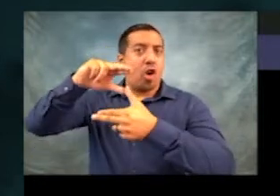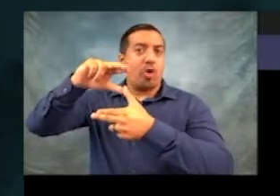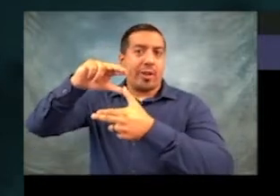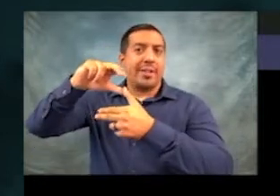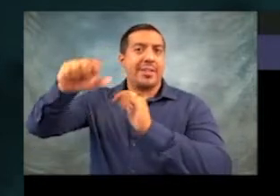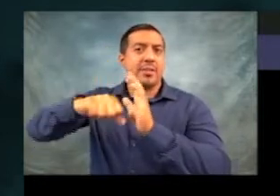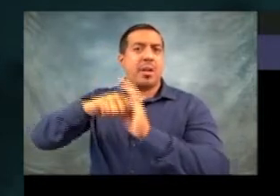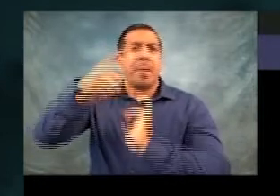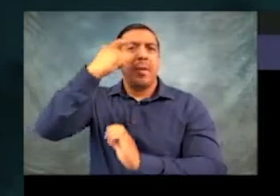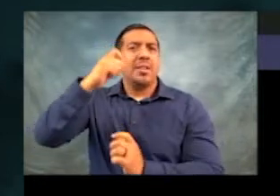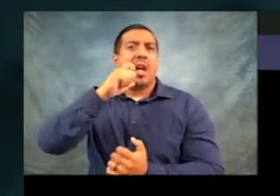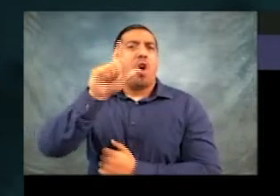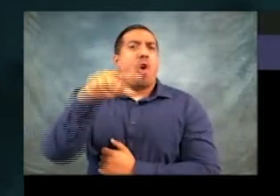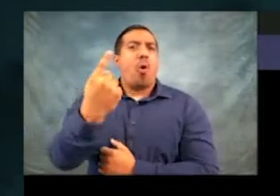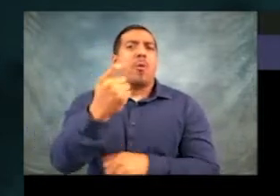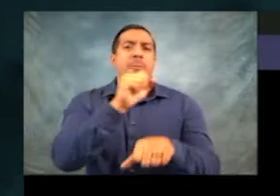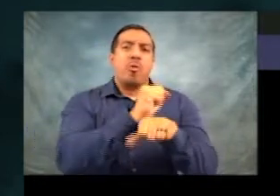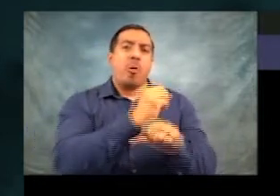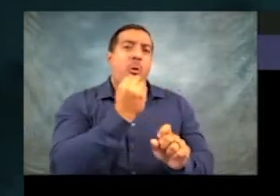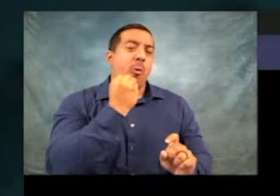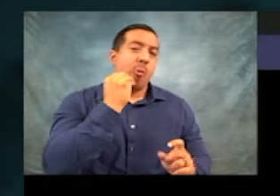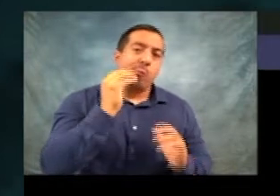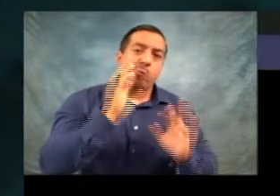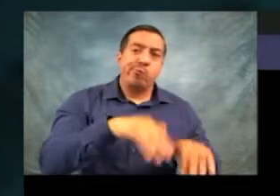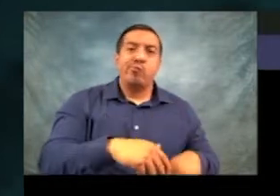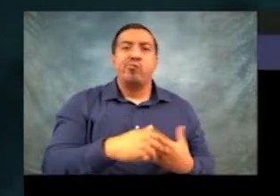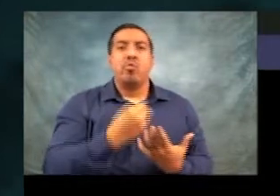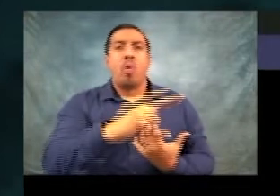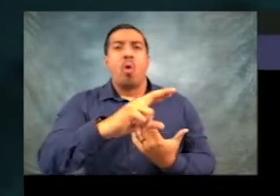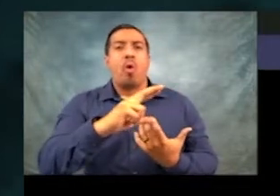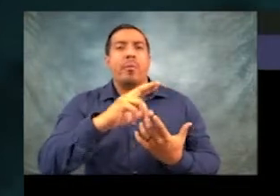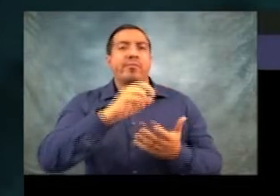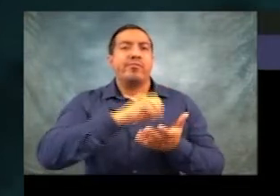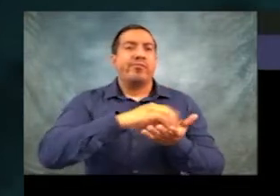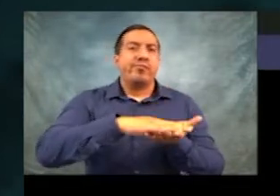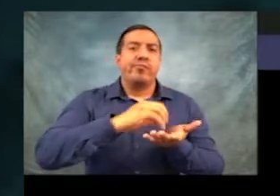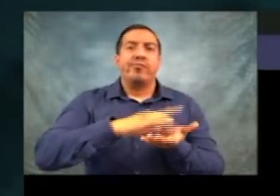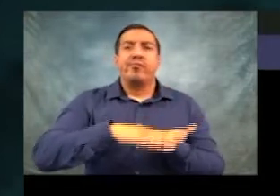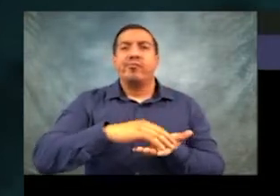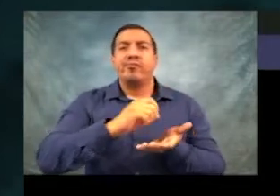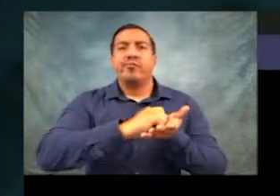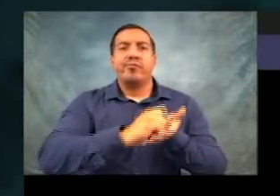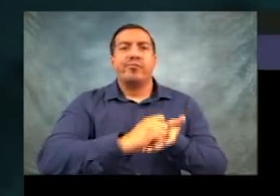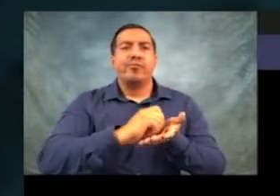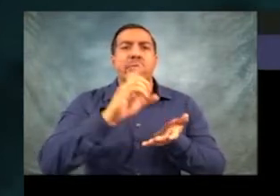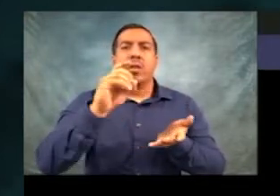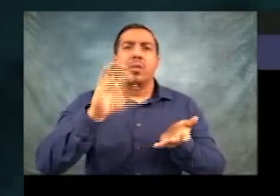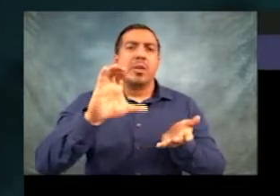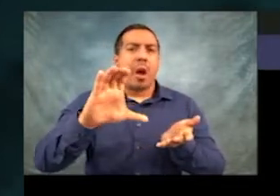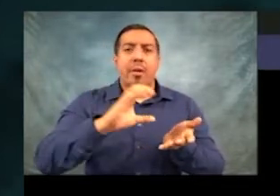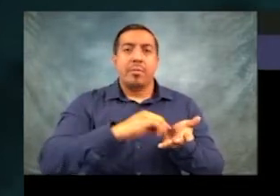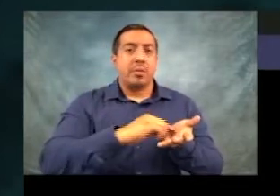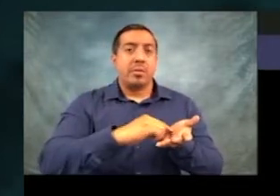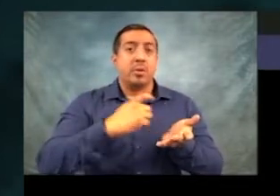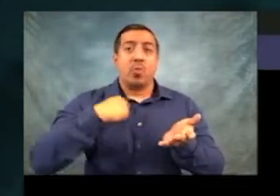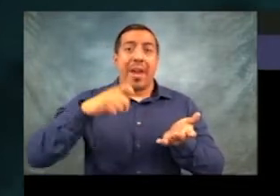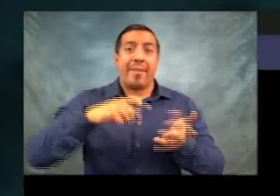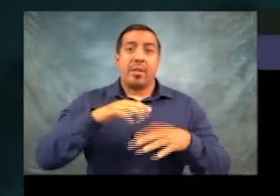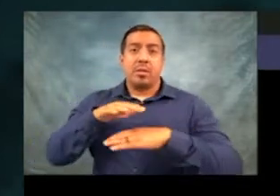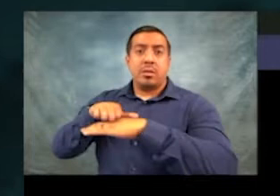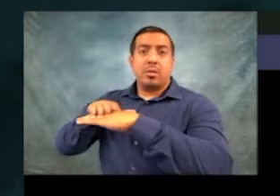because it's not just working at home, like, just writing documents and things like that. We actively issued